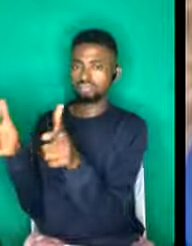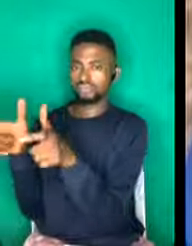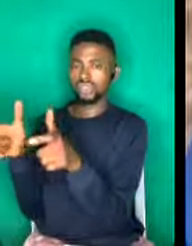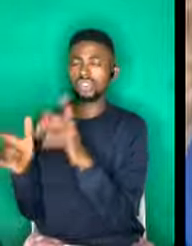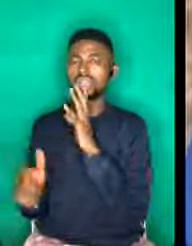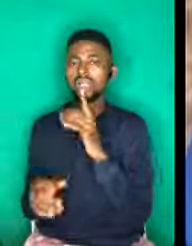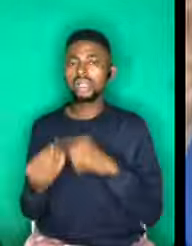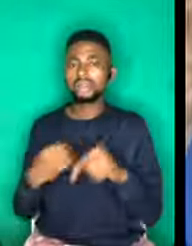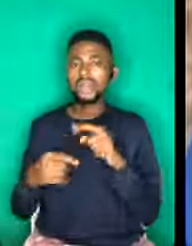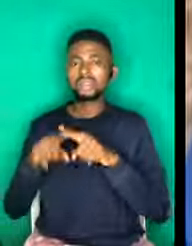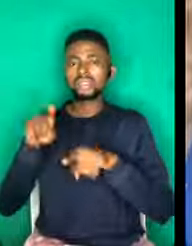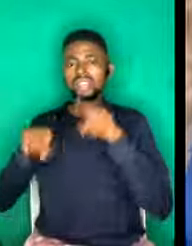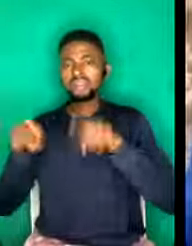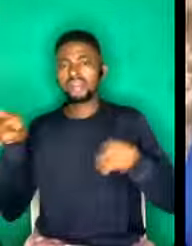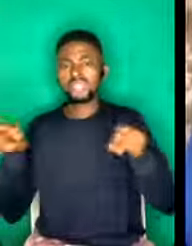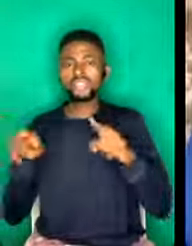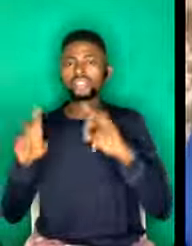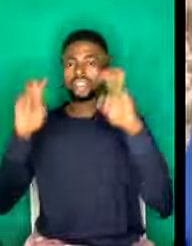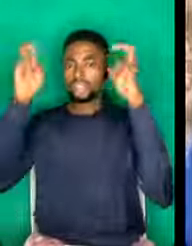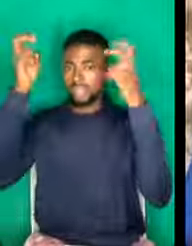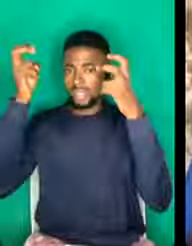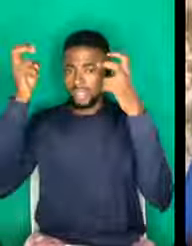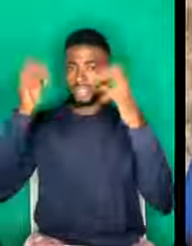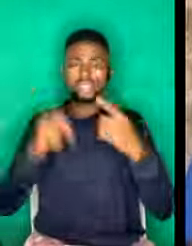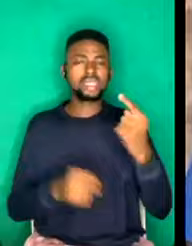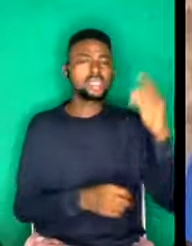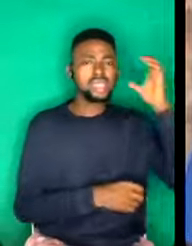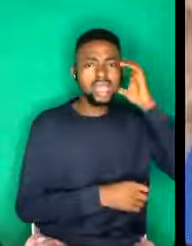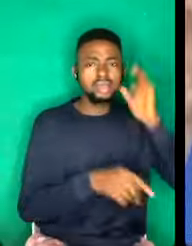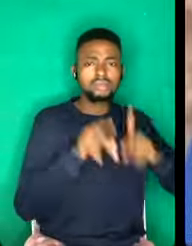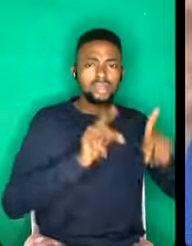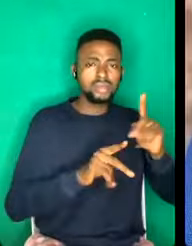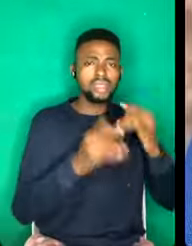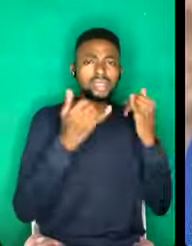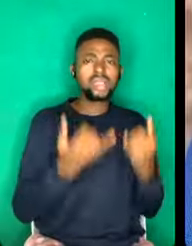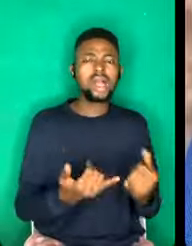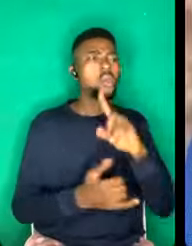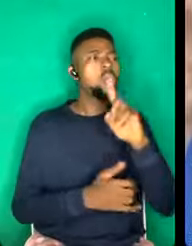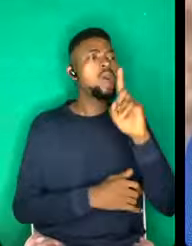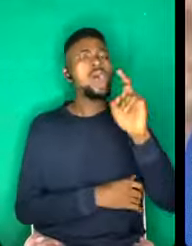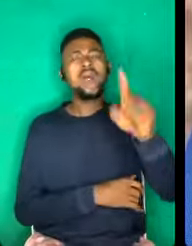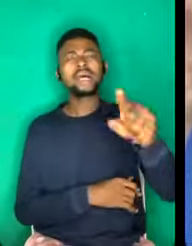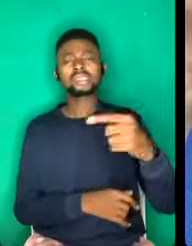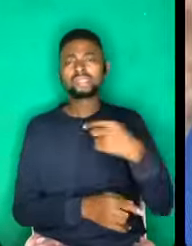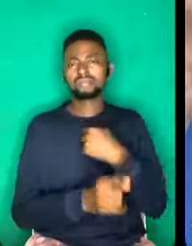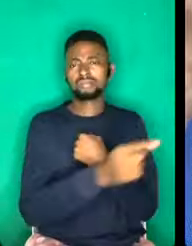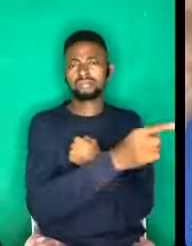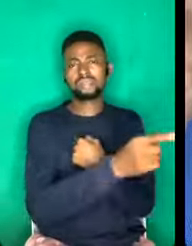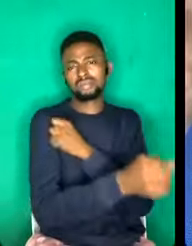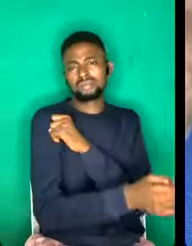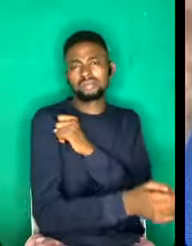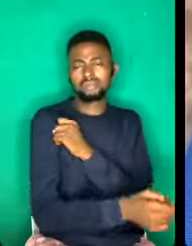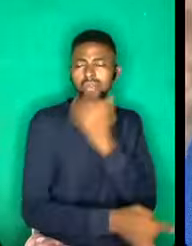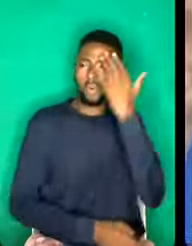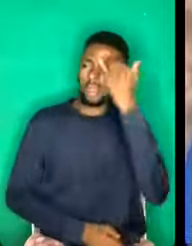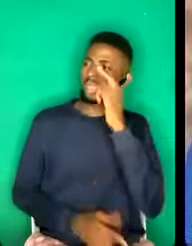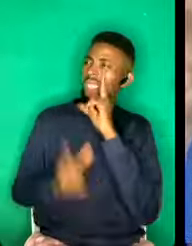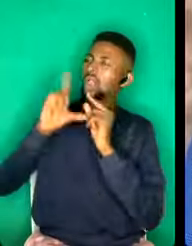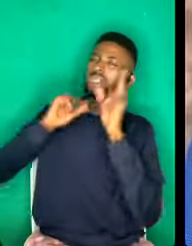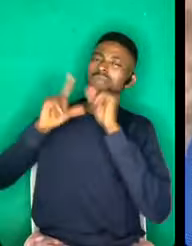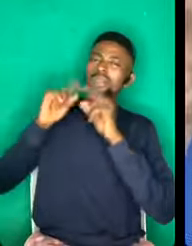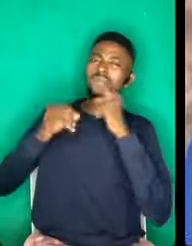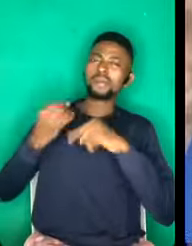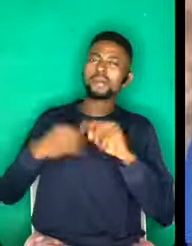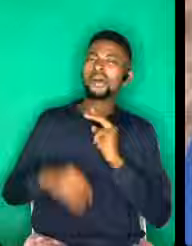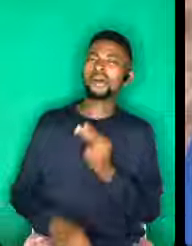different topic entirely. The hearing people now asked me that, why are they gossiping about us? I laughed